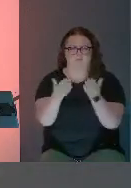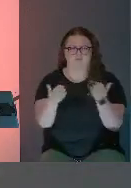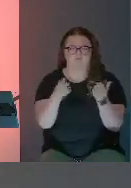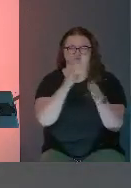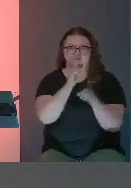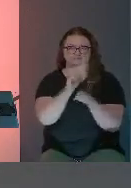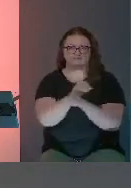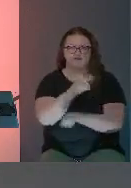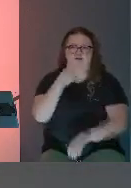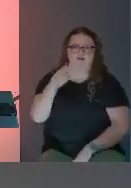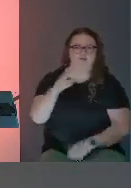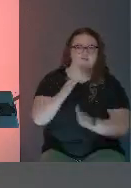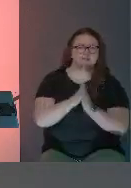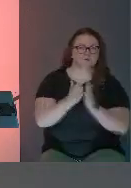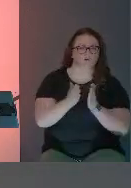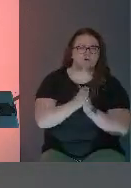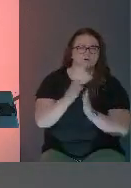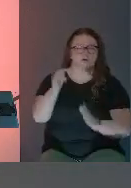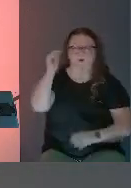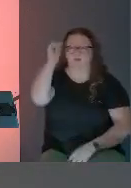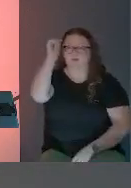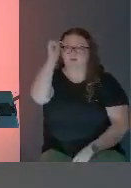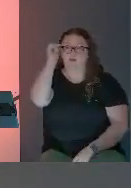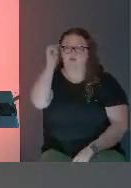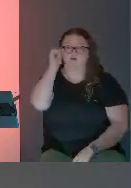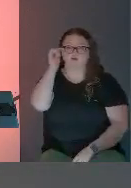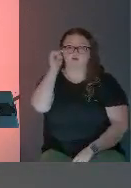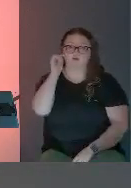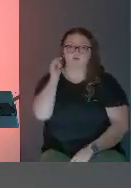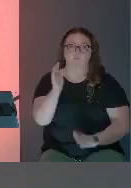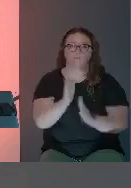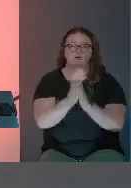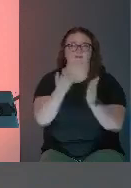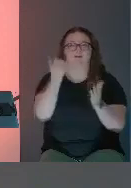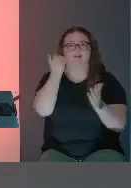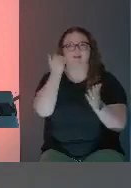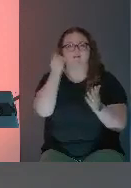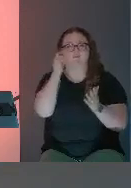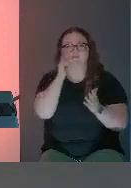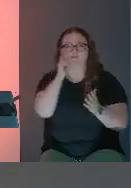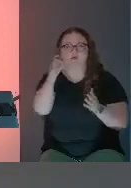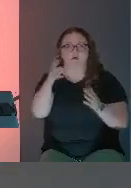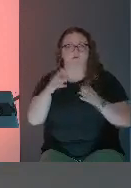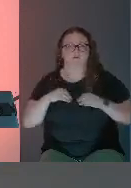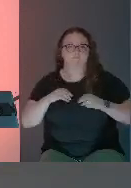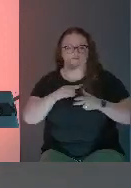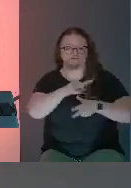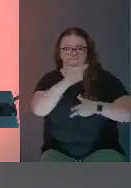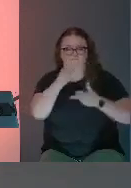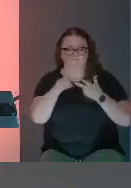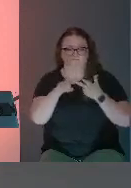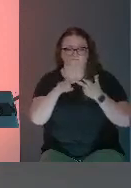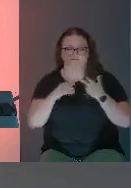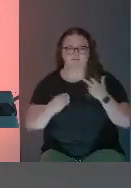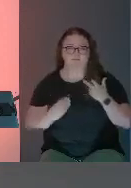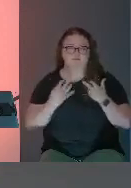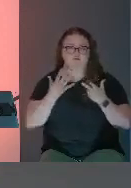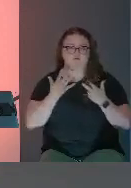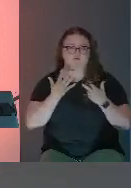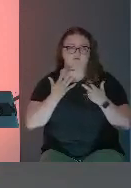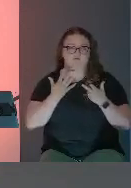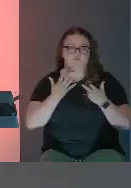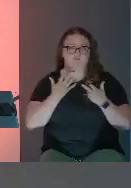theological book if we didn't embrace the third and most difficult part of the Bible to apply, and that is the inspirational or the